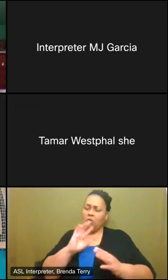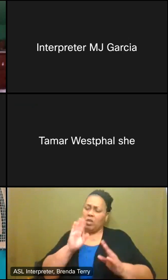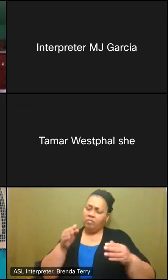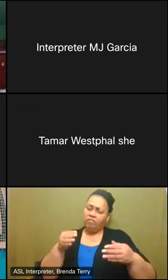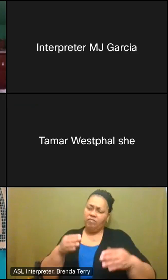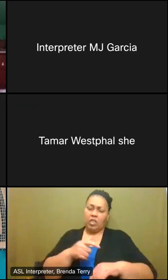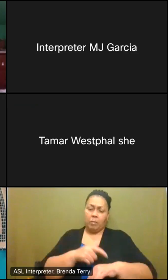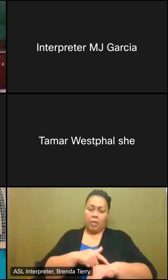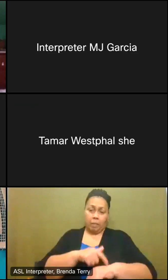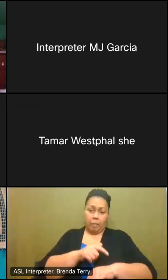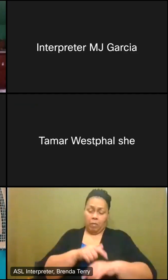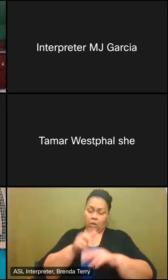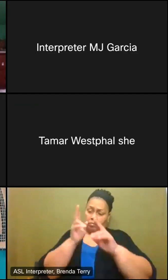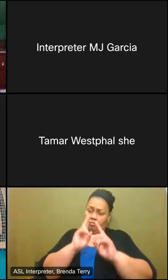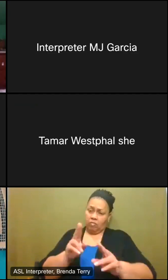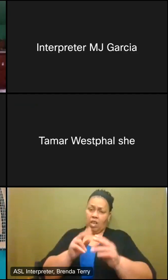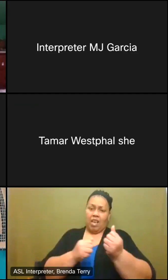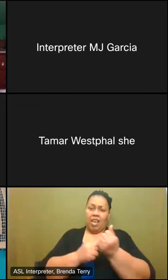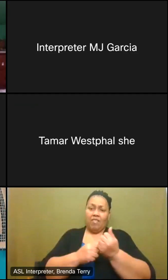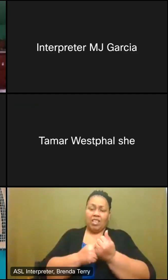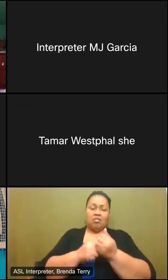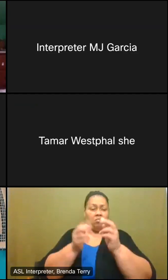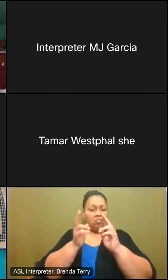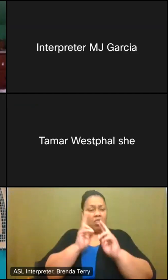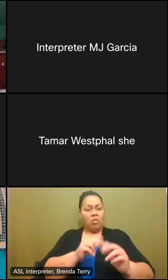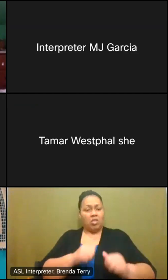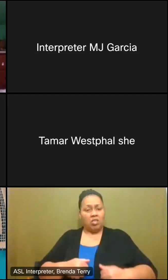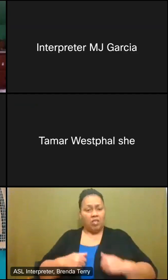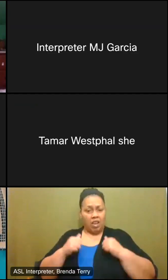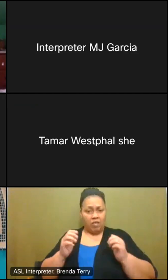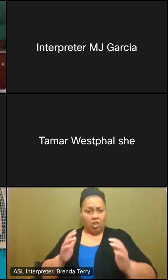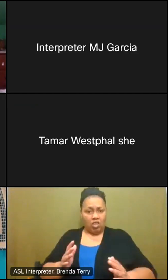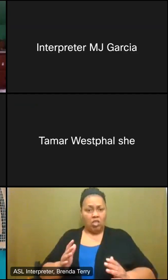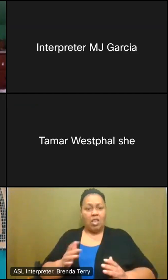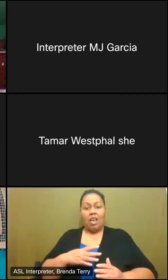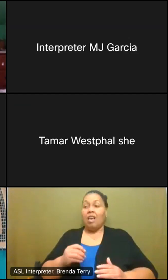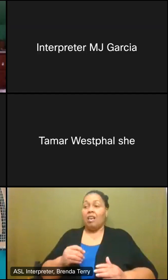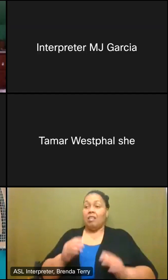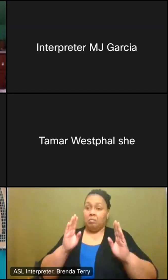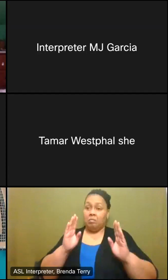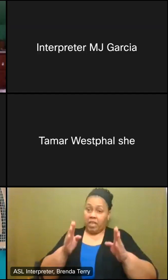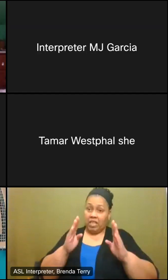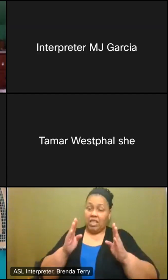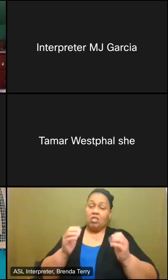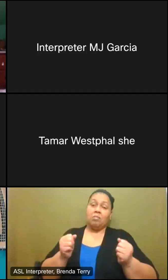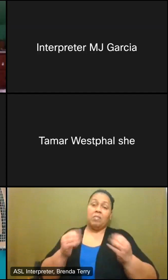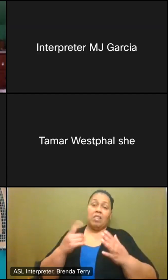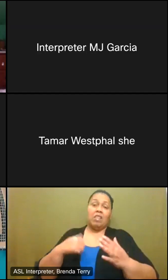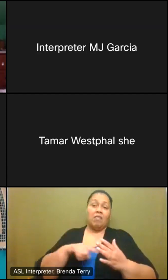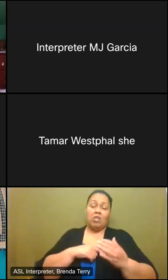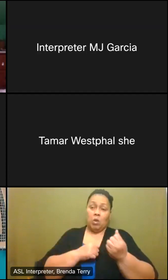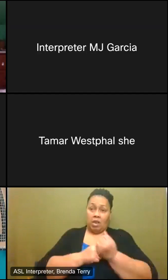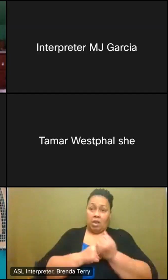time honoring advocates, honoring survivors, and also paying attention to that many of us who are